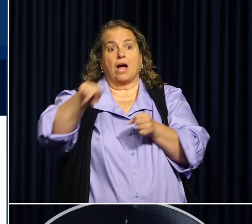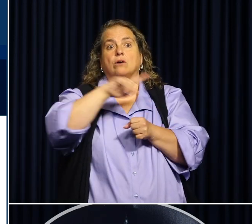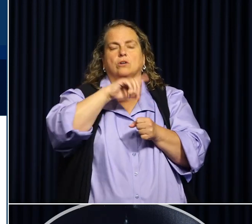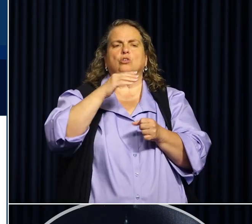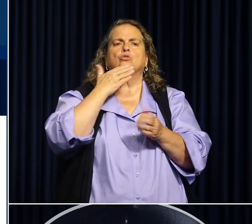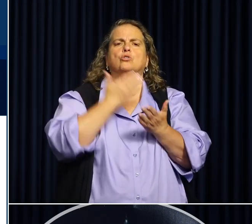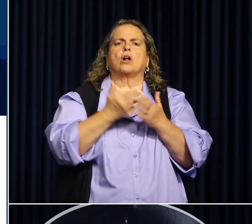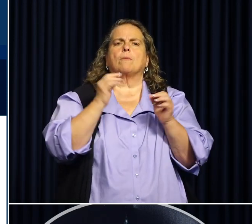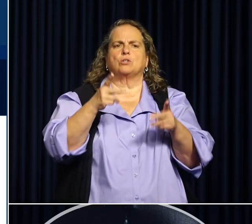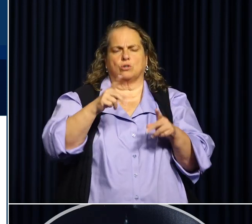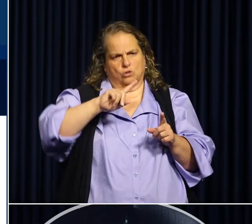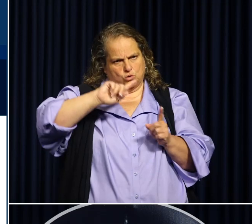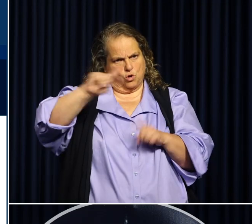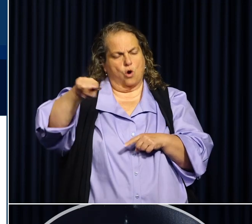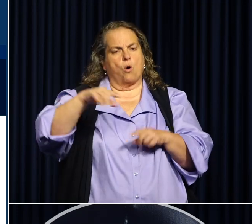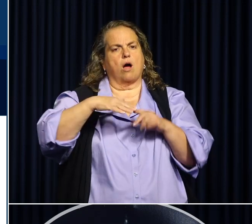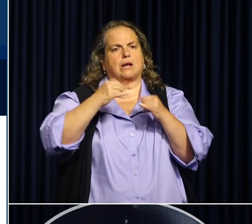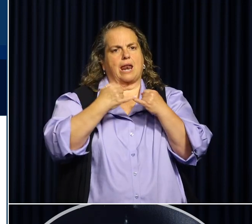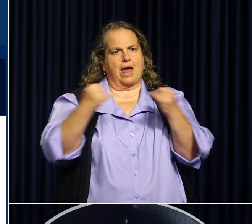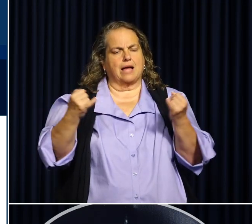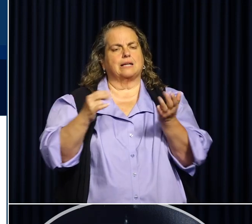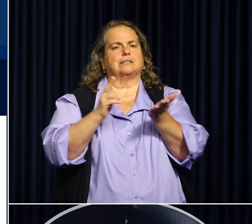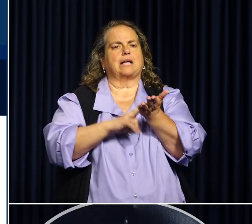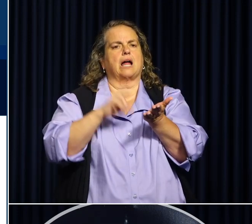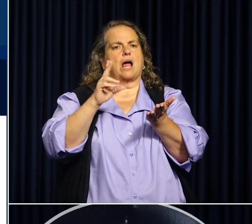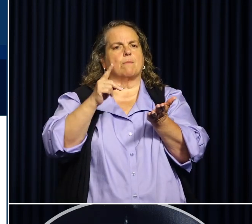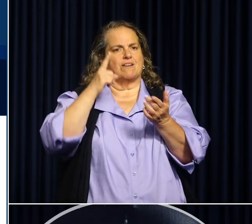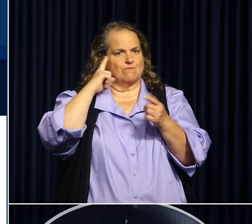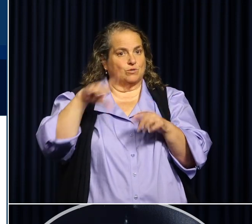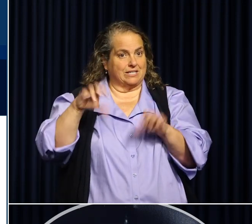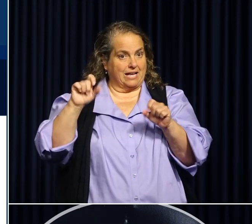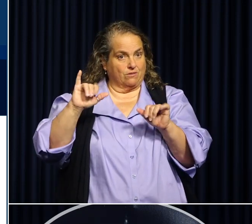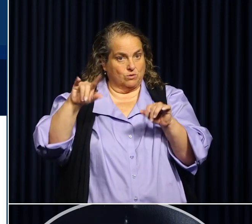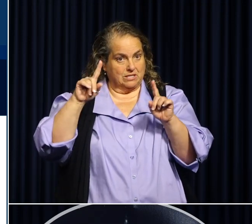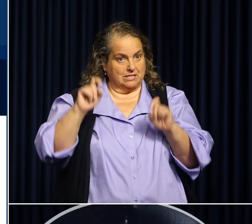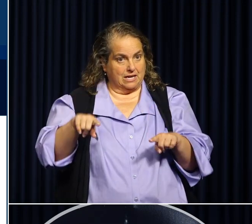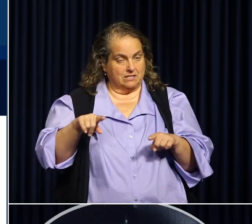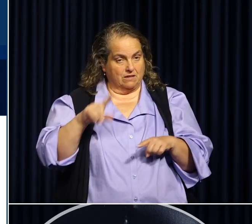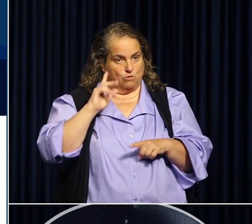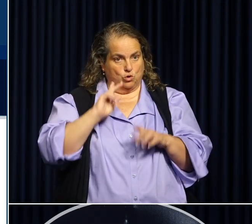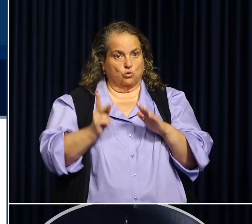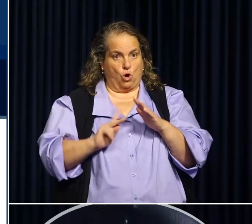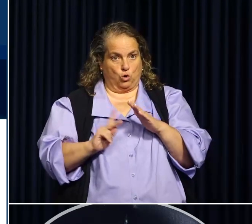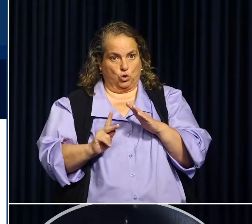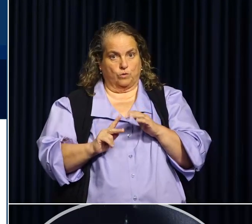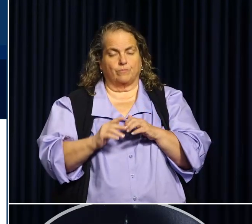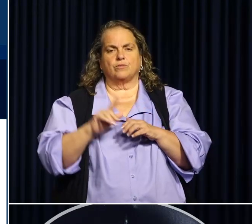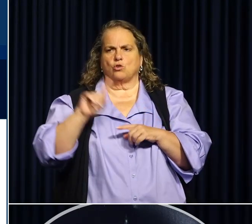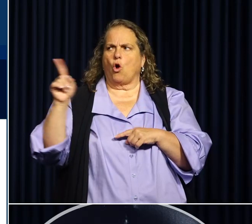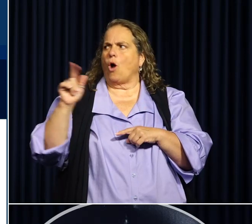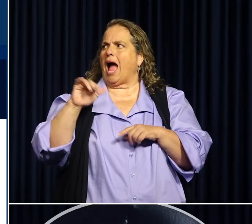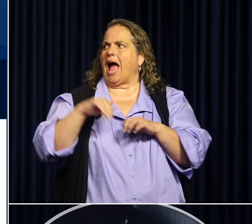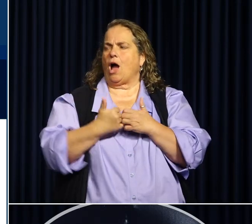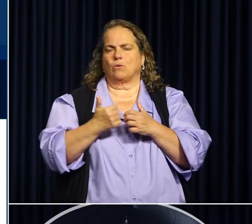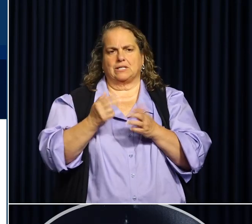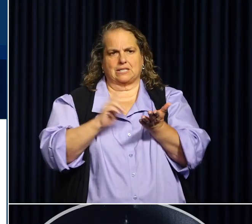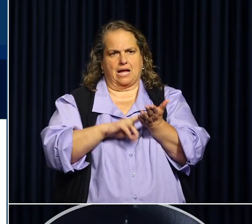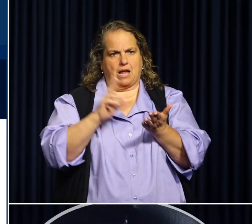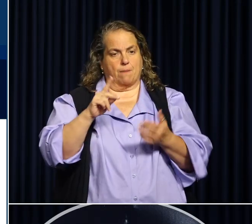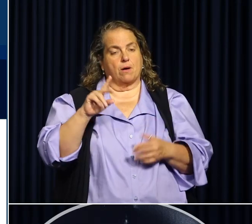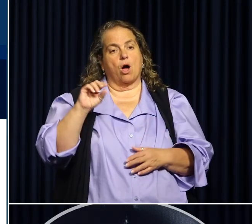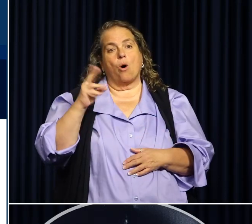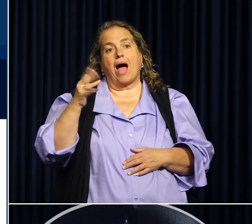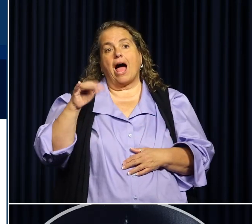make sure that you go online and you sign up for those tests. If you go back to how they sign up. Ohio